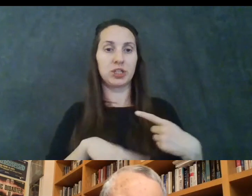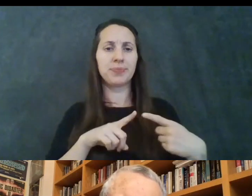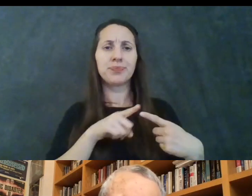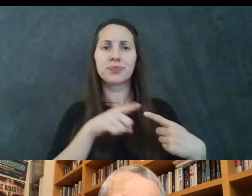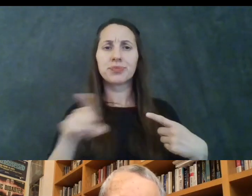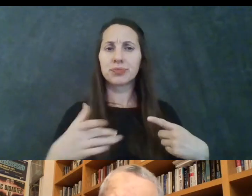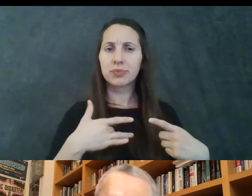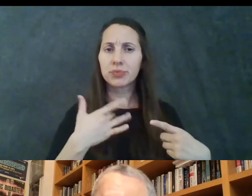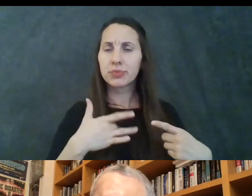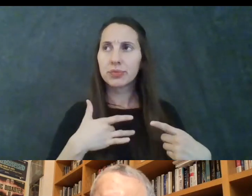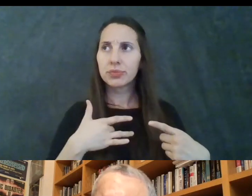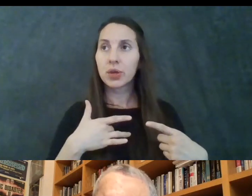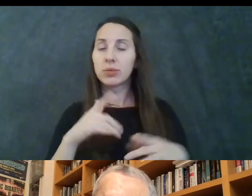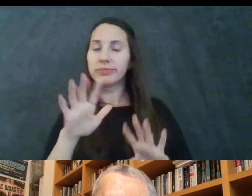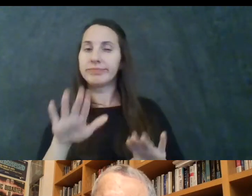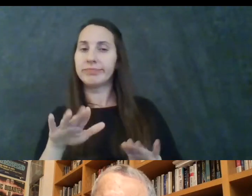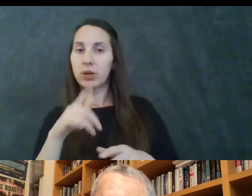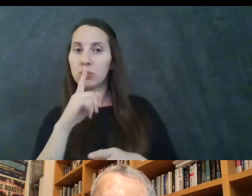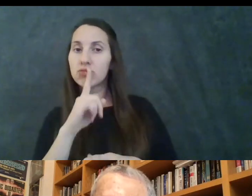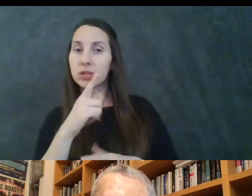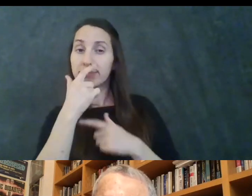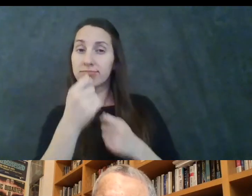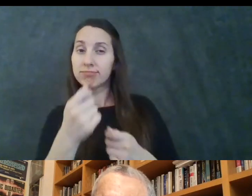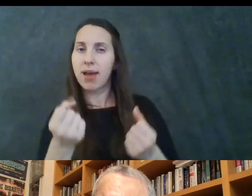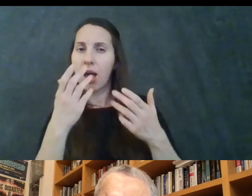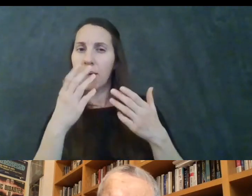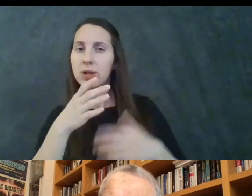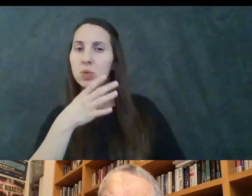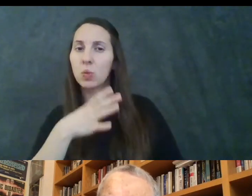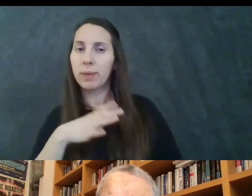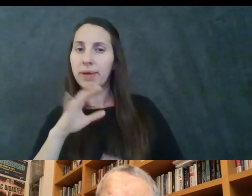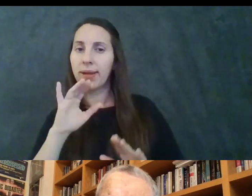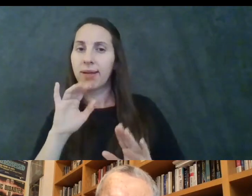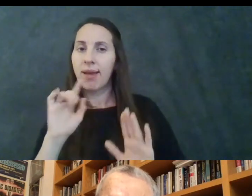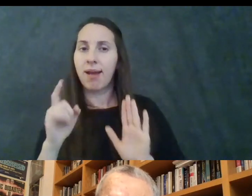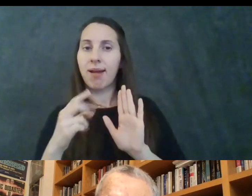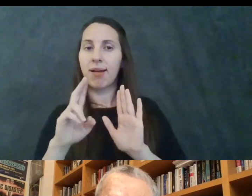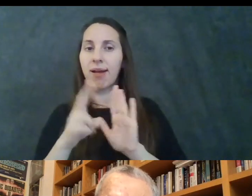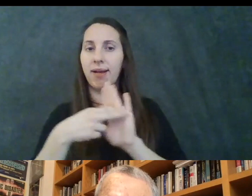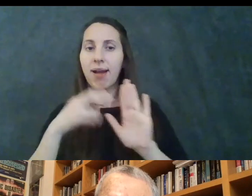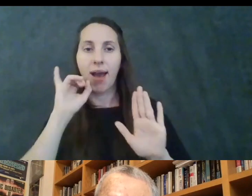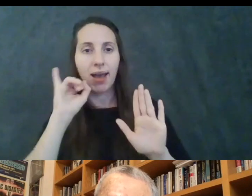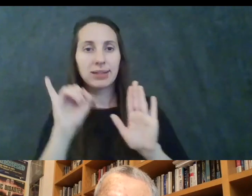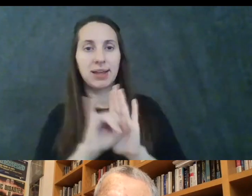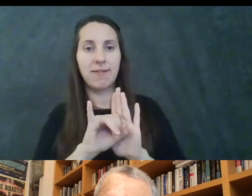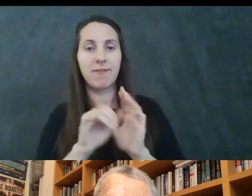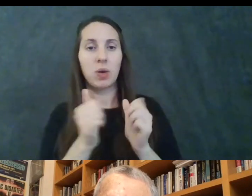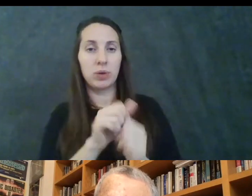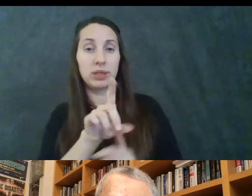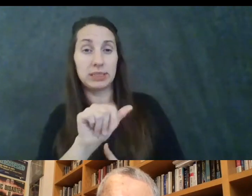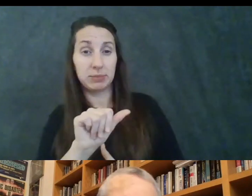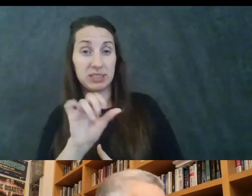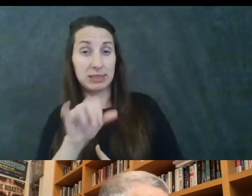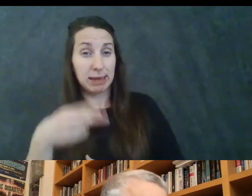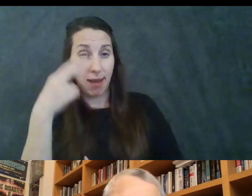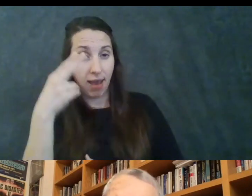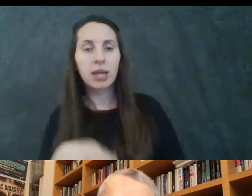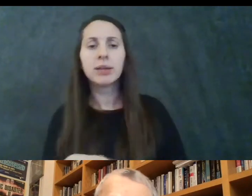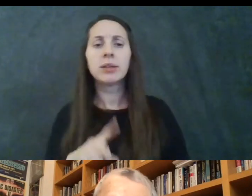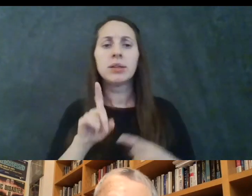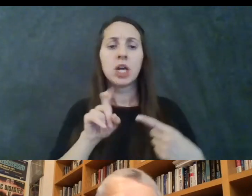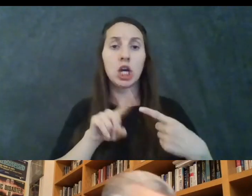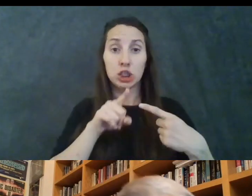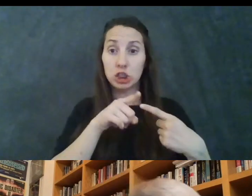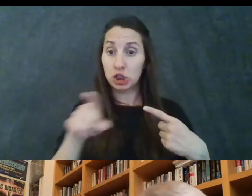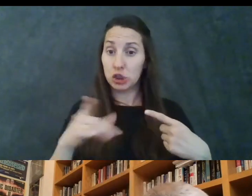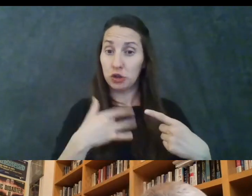she's really interested about the number of women identifying with disabilities being higher. And she wonders, do you feel that number is influenced at all